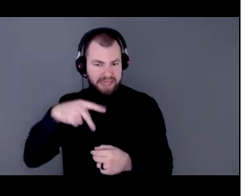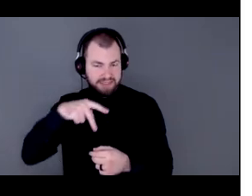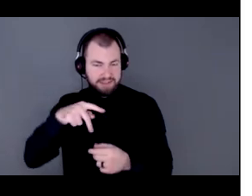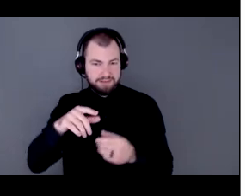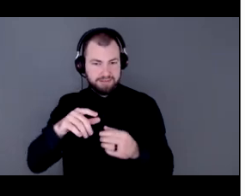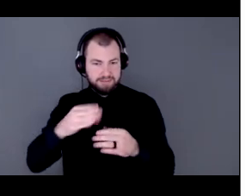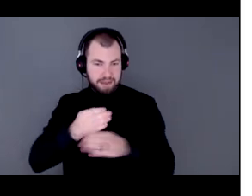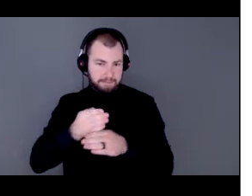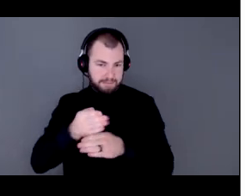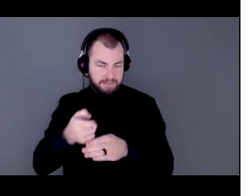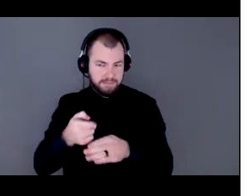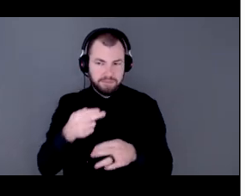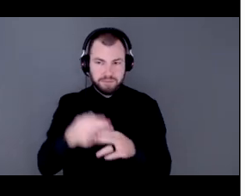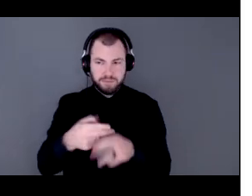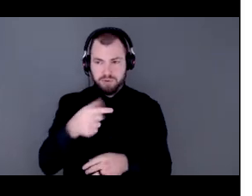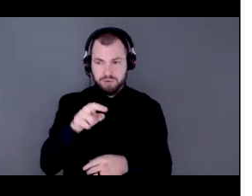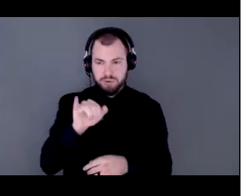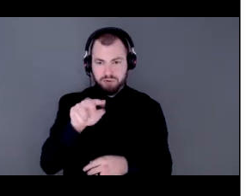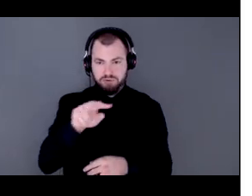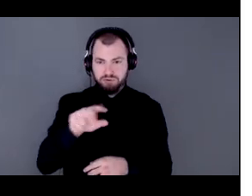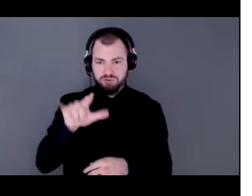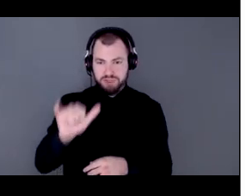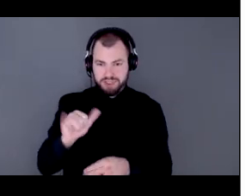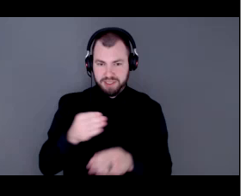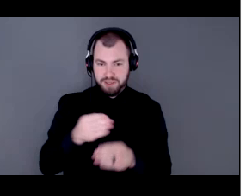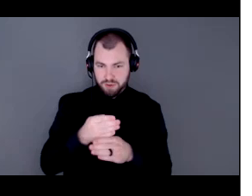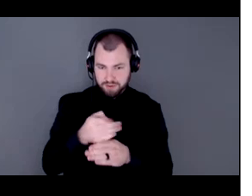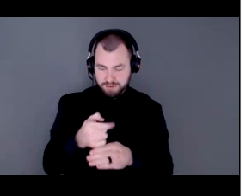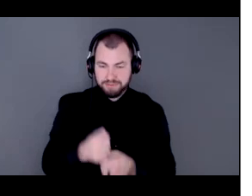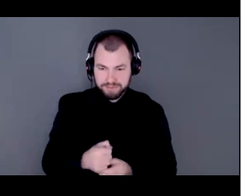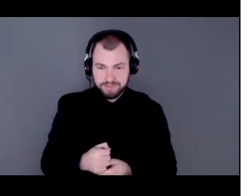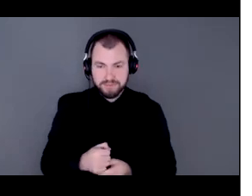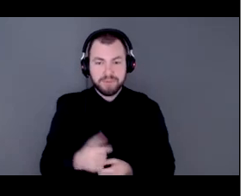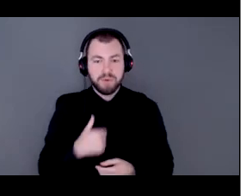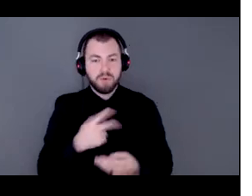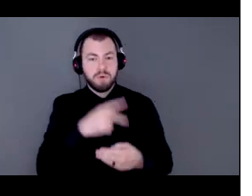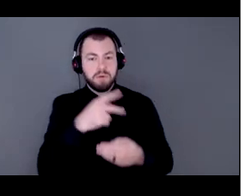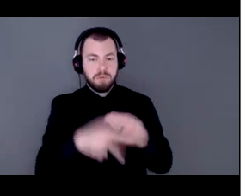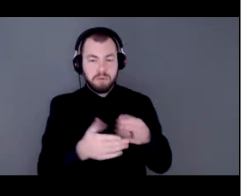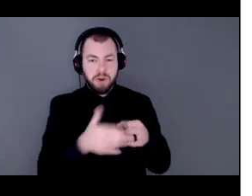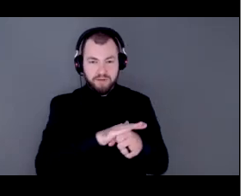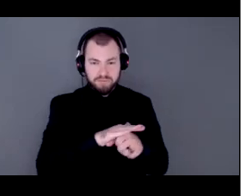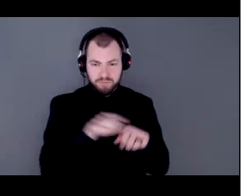our demonstration programs have covered South Central and Southeast Alaska. Next slide.